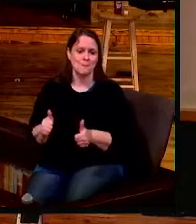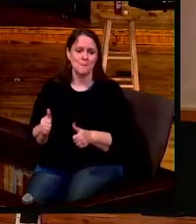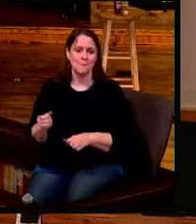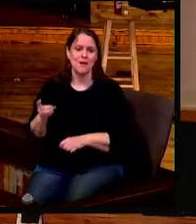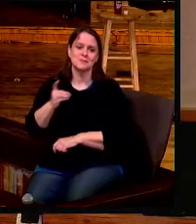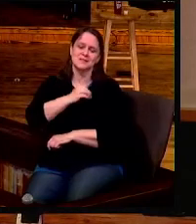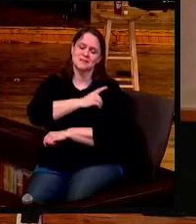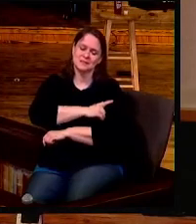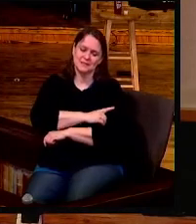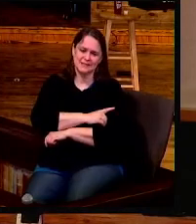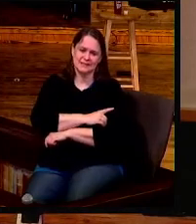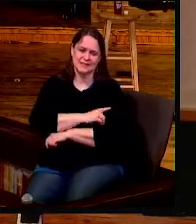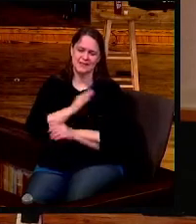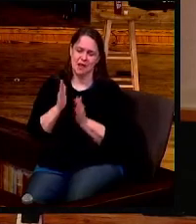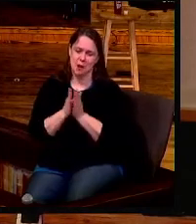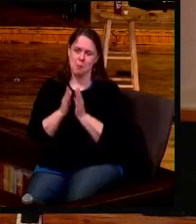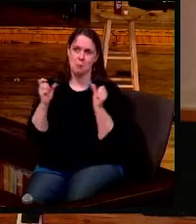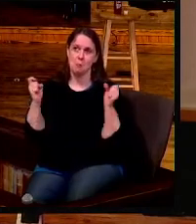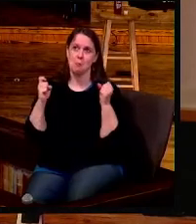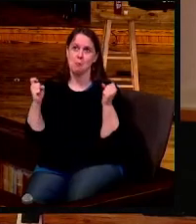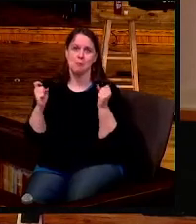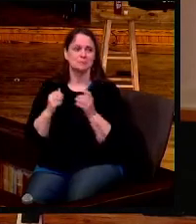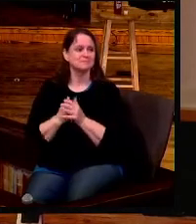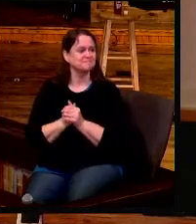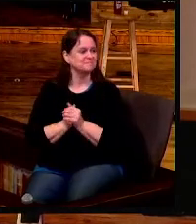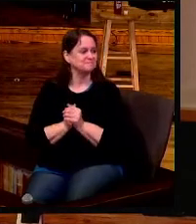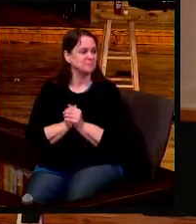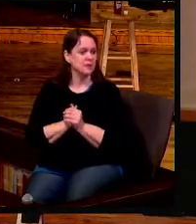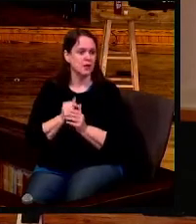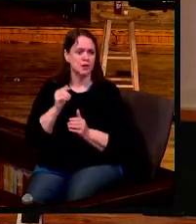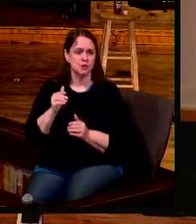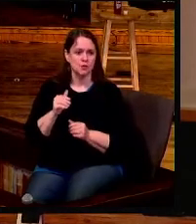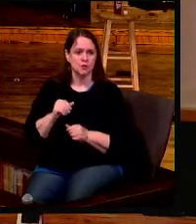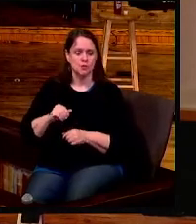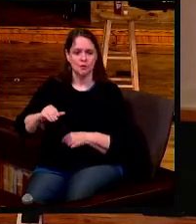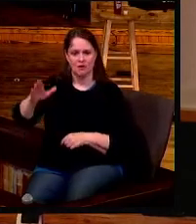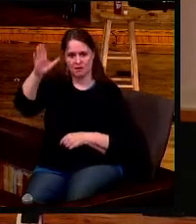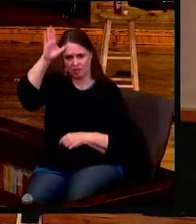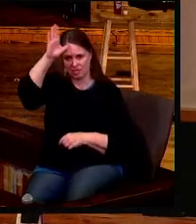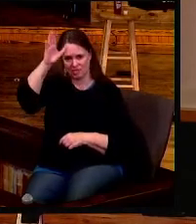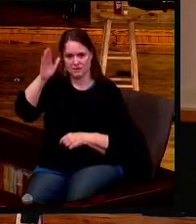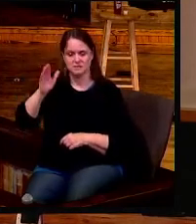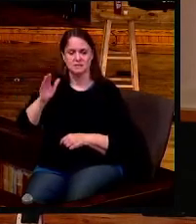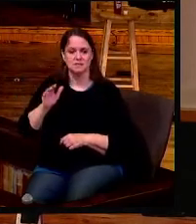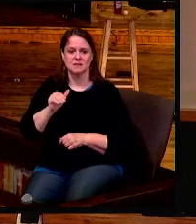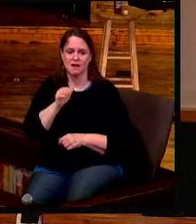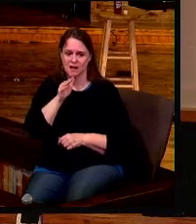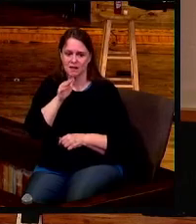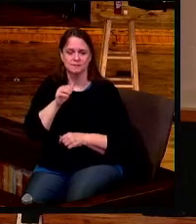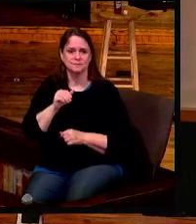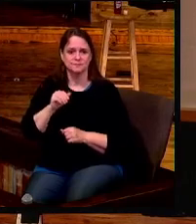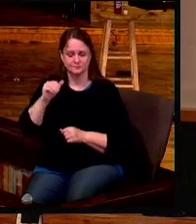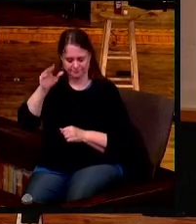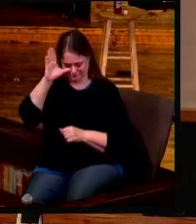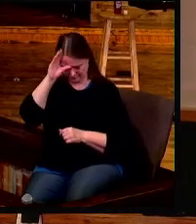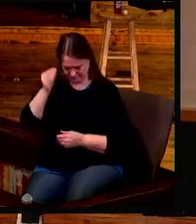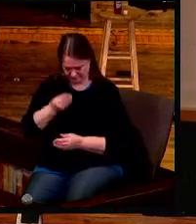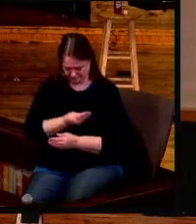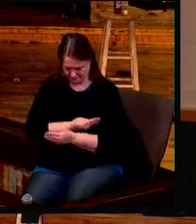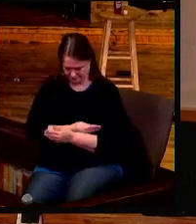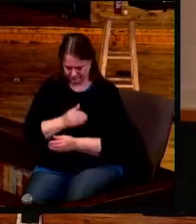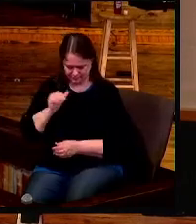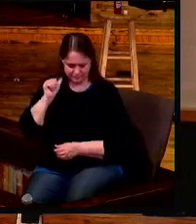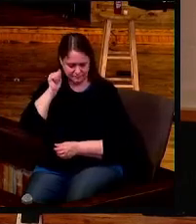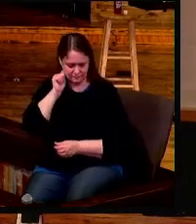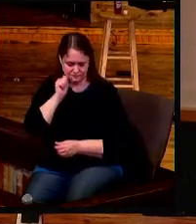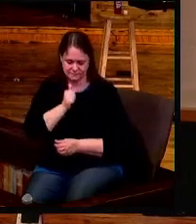then you are a son or daughter of the Most High King. You're an heir to the throne of the Most